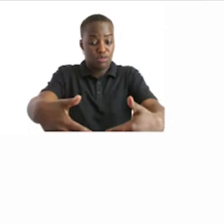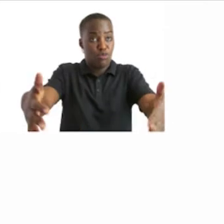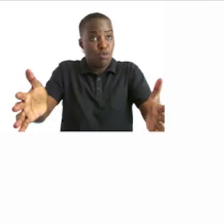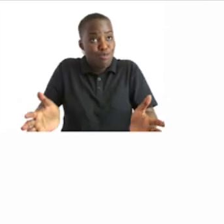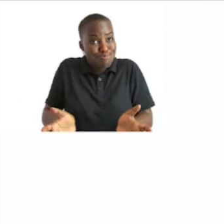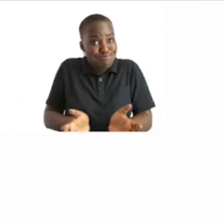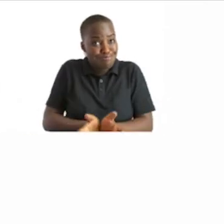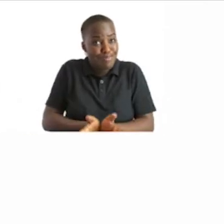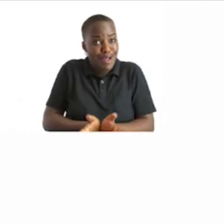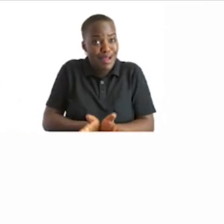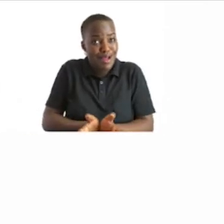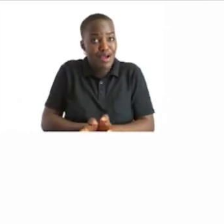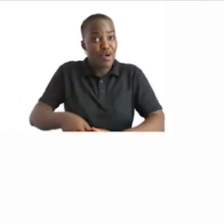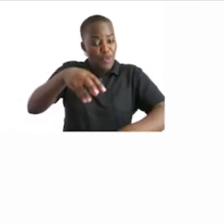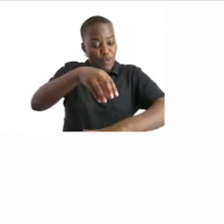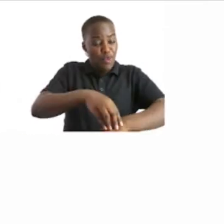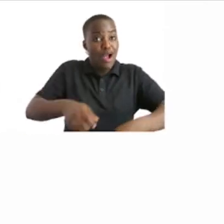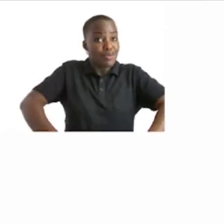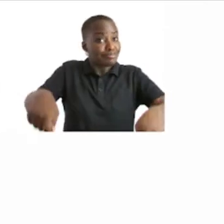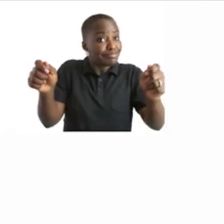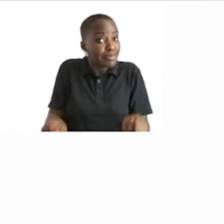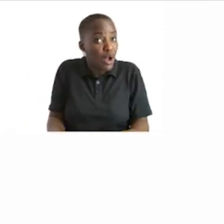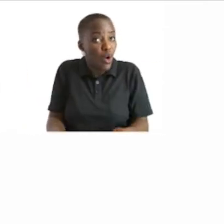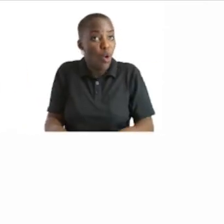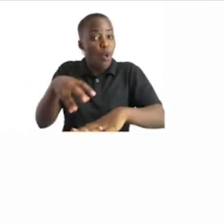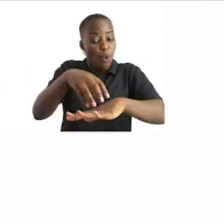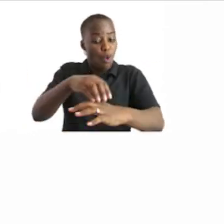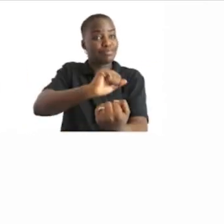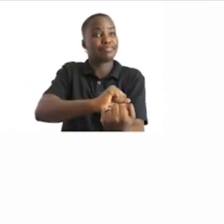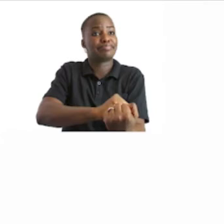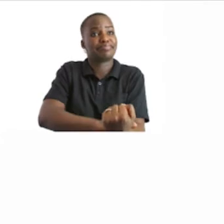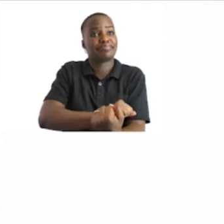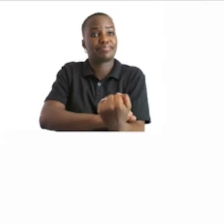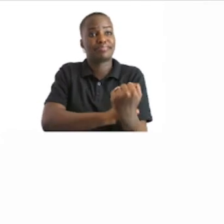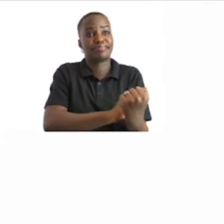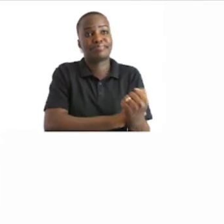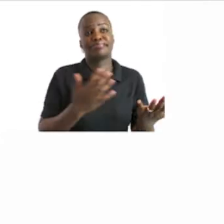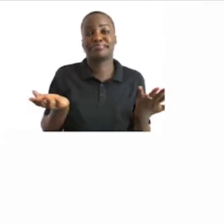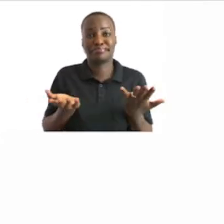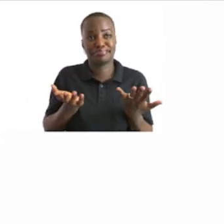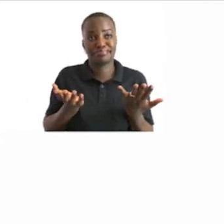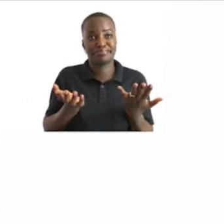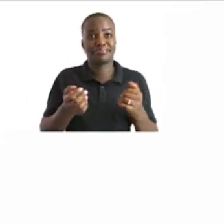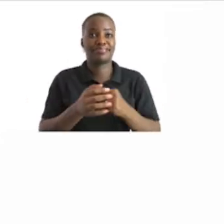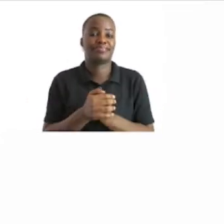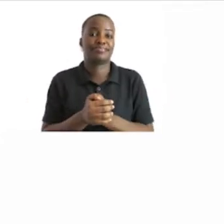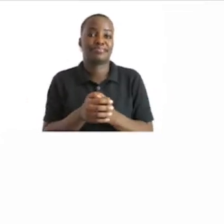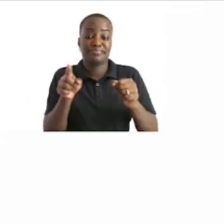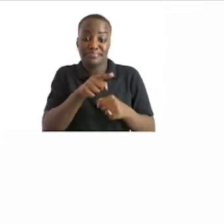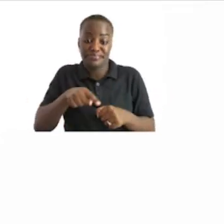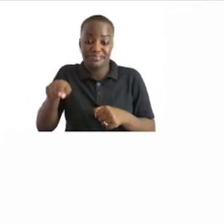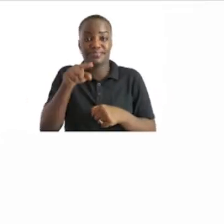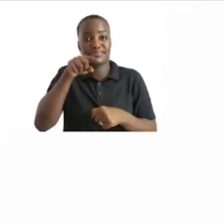in the tub, on a mat, or on a bed? Please circle the correct